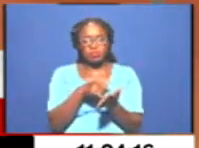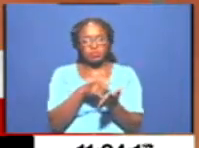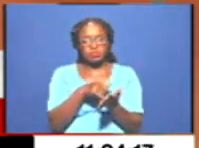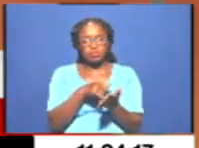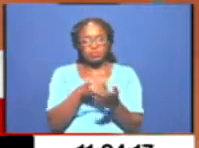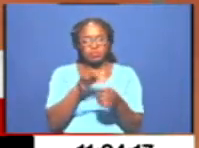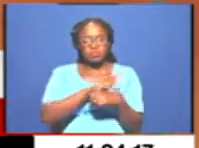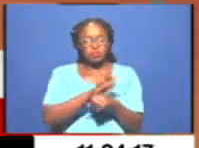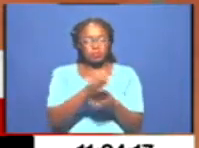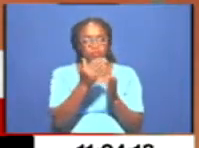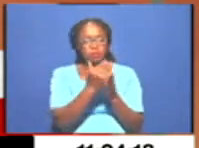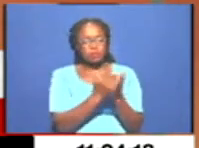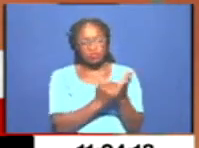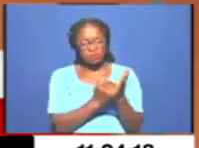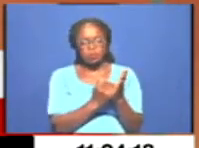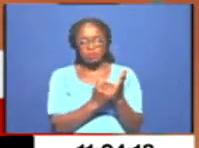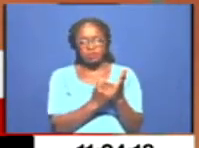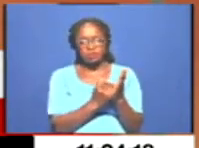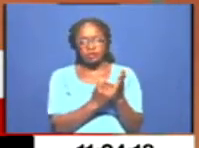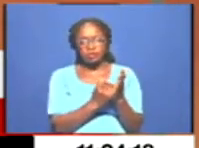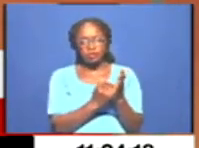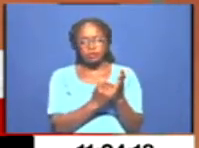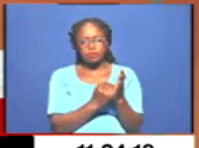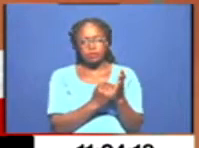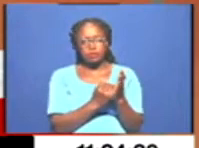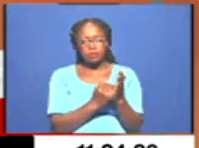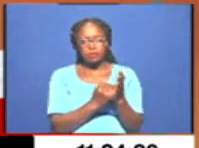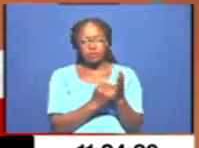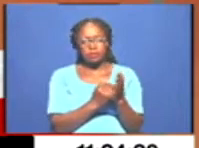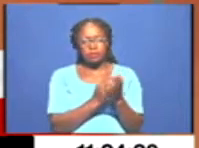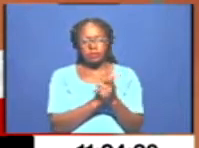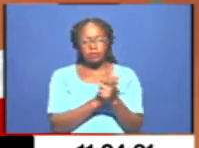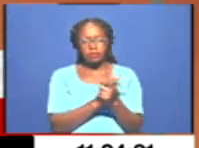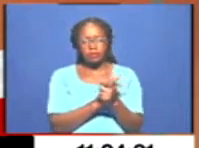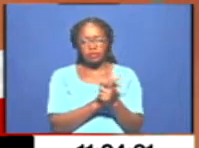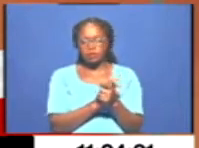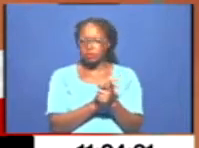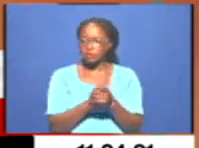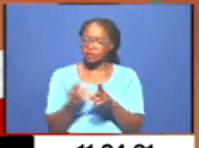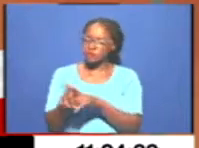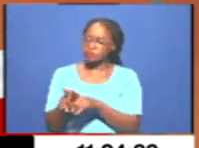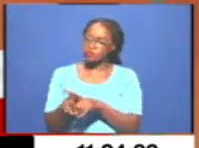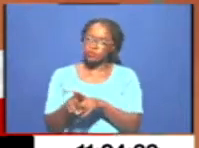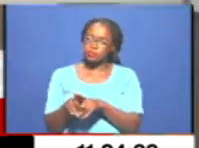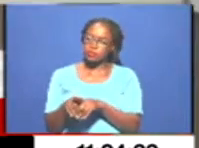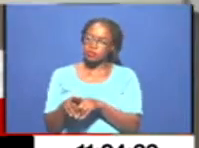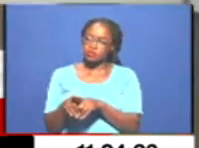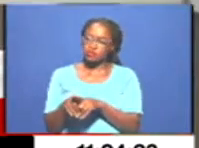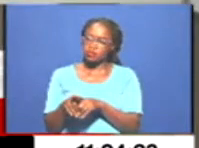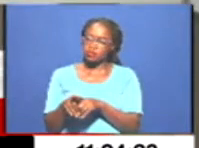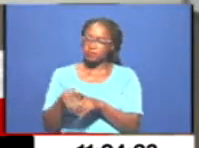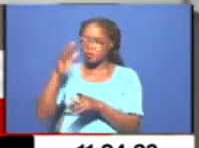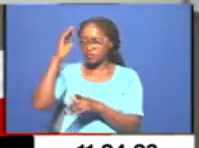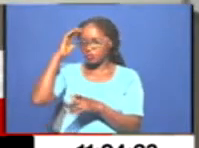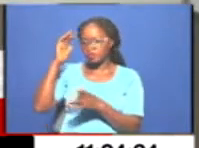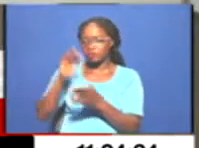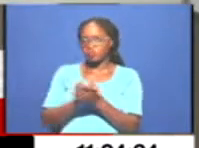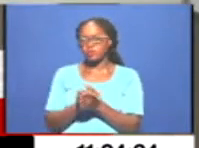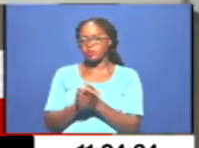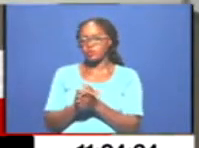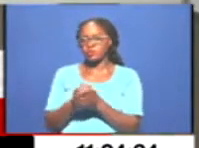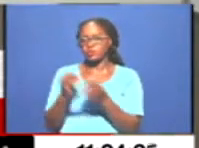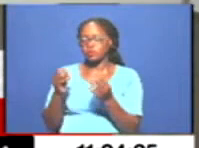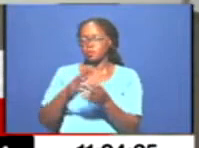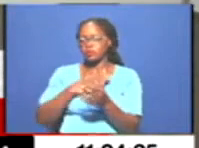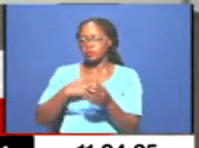coronavirus protocols. What come from Birmingham? Same. It will be the same, which is, I believe, a lot of bodies have